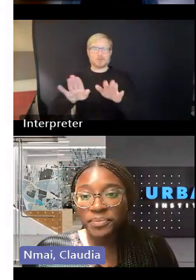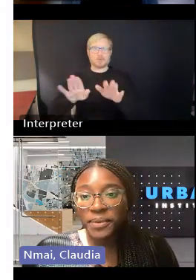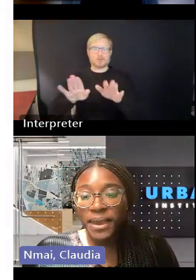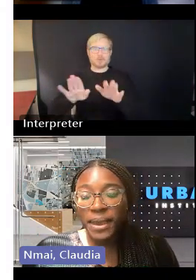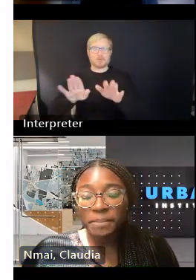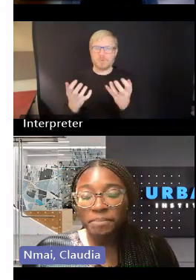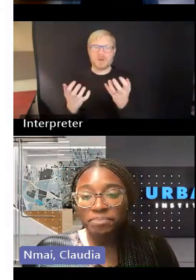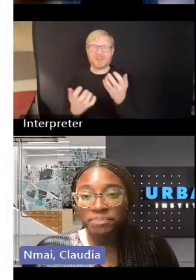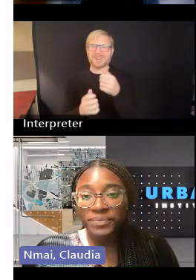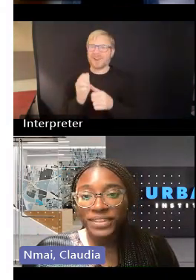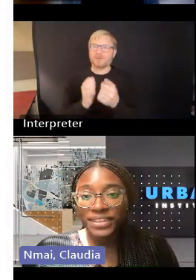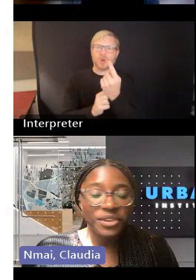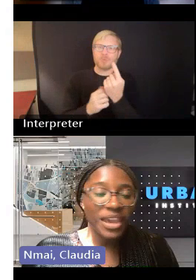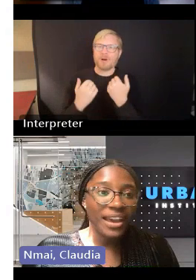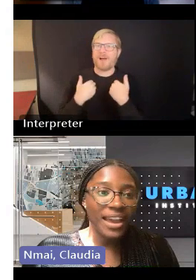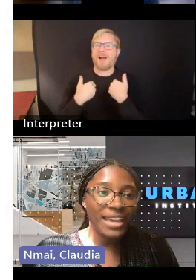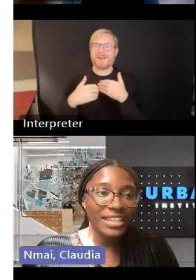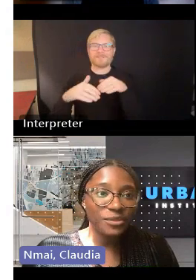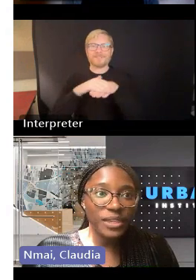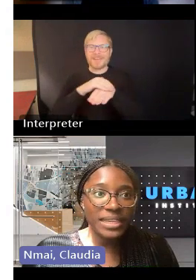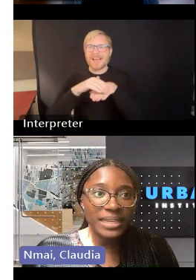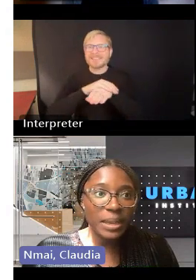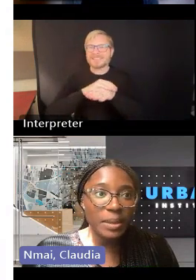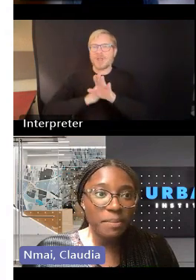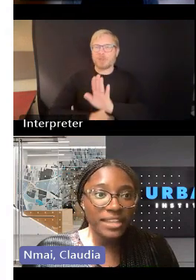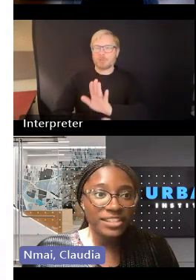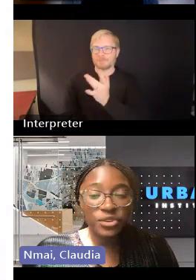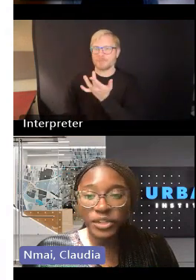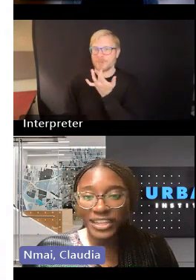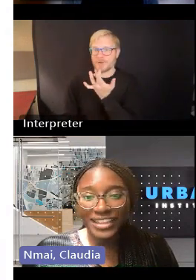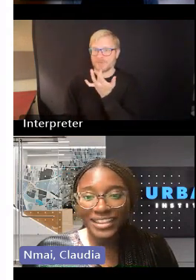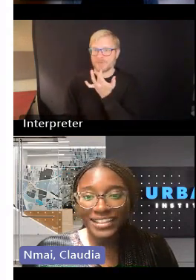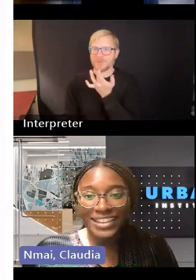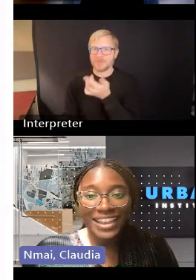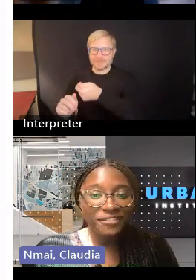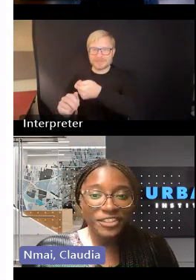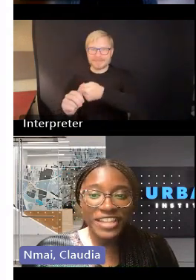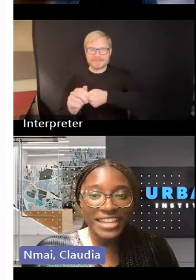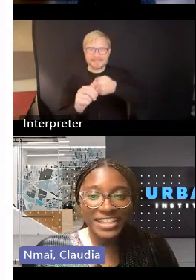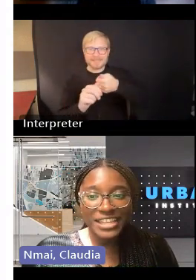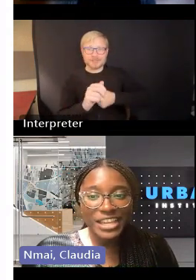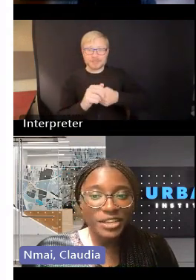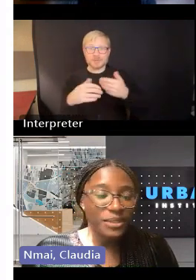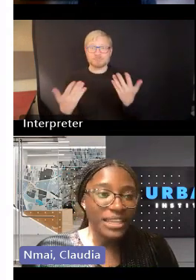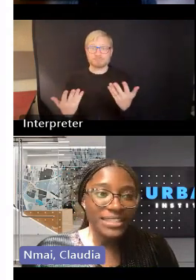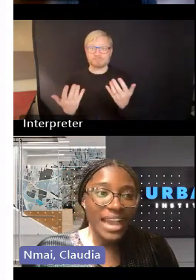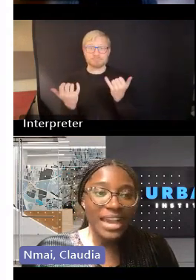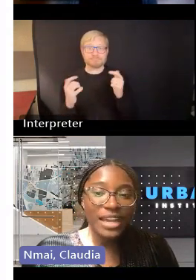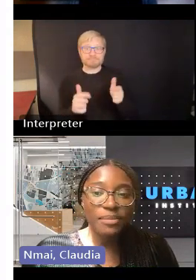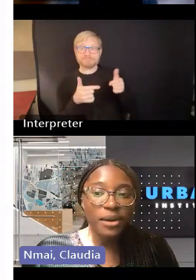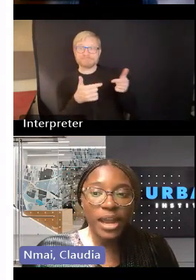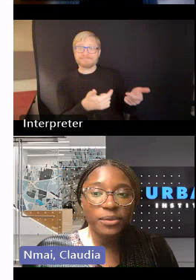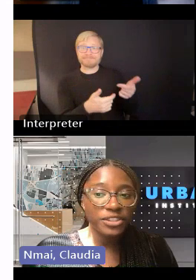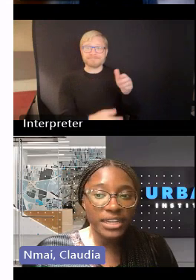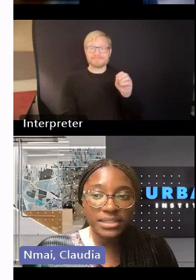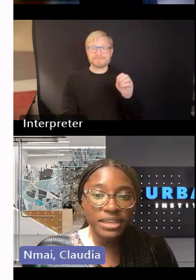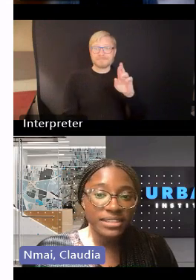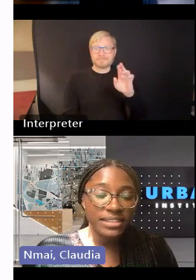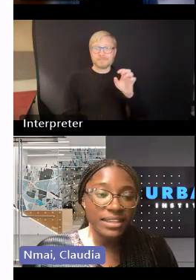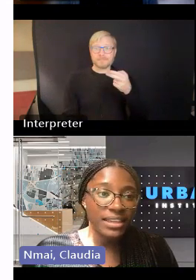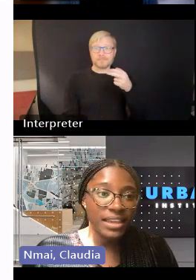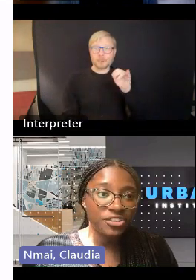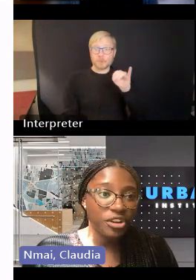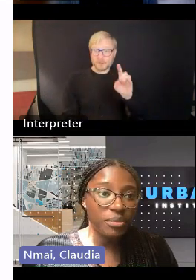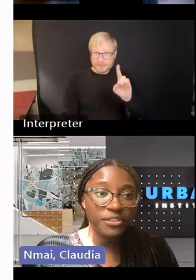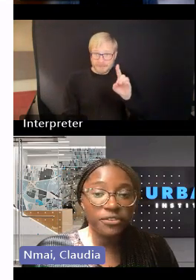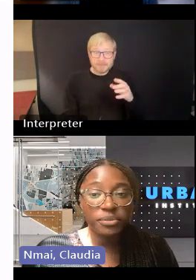needed. So yeah, I guess we can pass it to Orchid, and if there's anything that you would like to add about how we tried to make